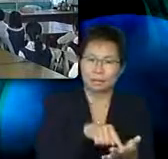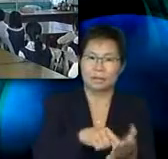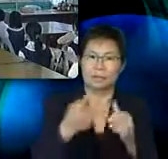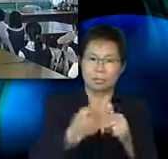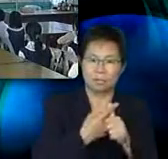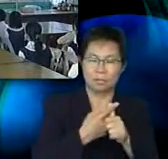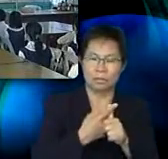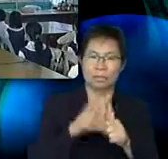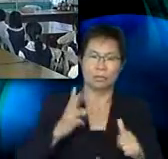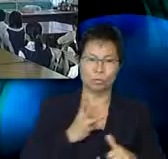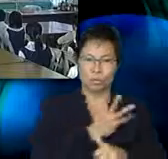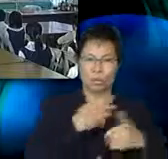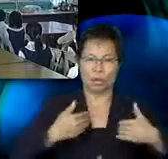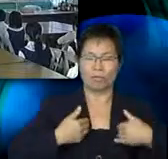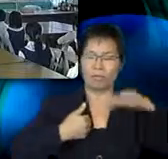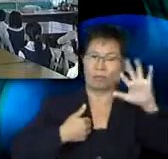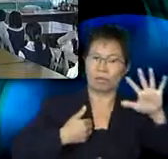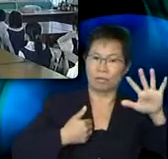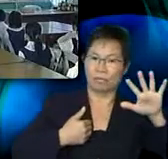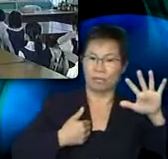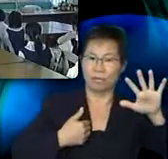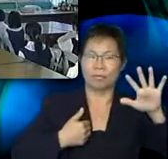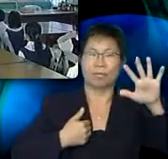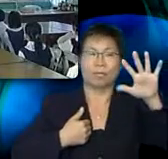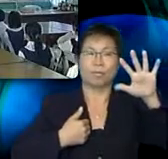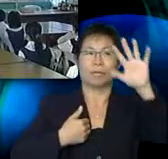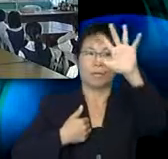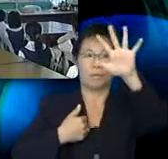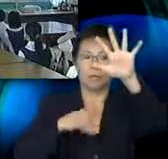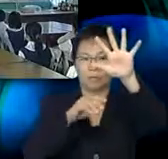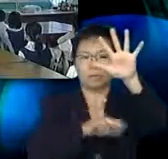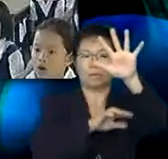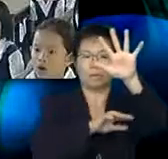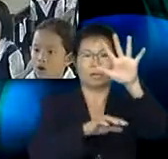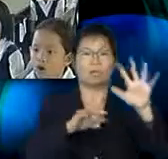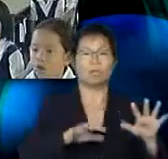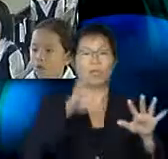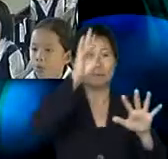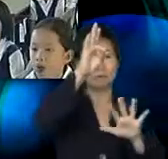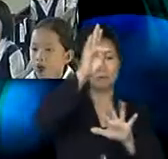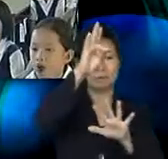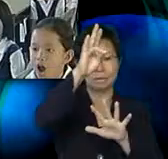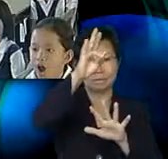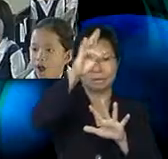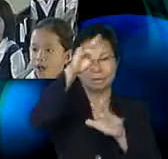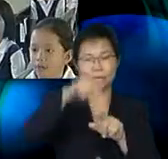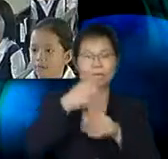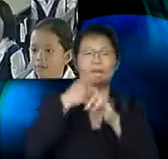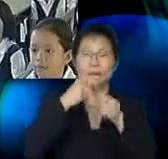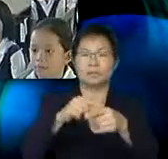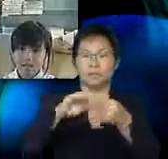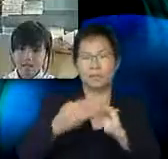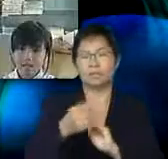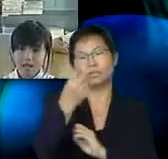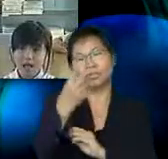First row, we have 5. First column, we have 7. And the answer is? 12.